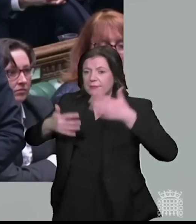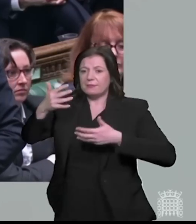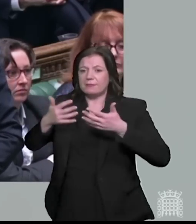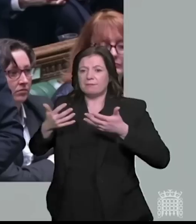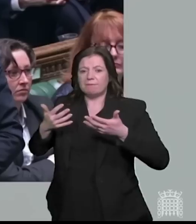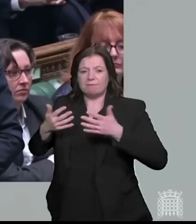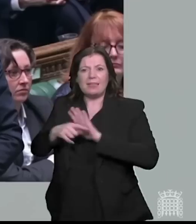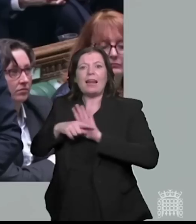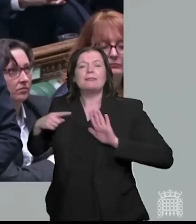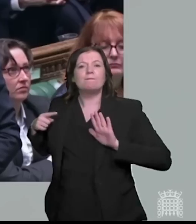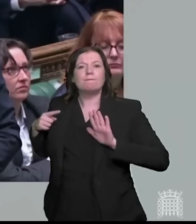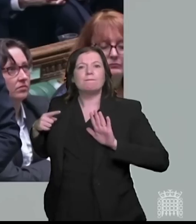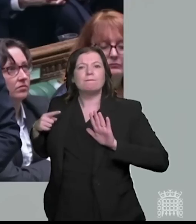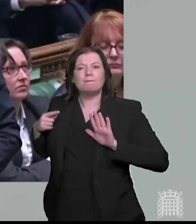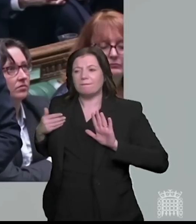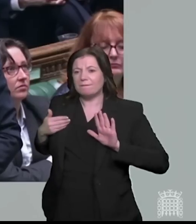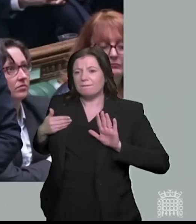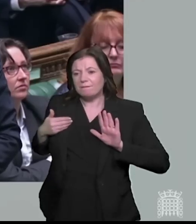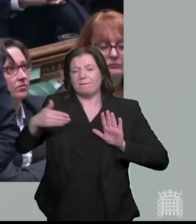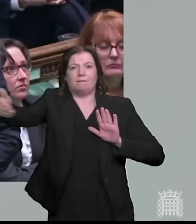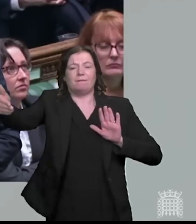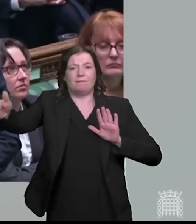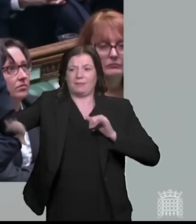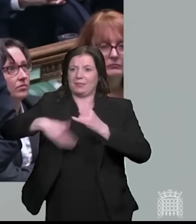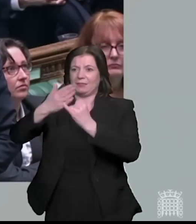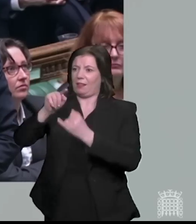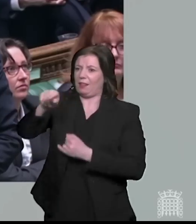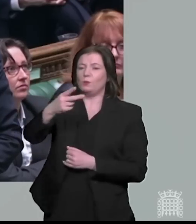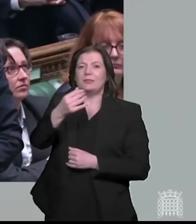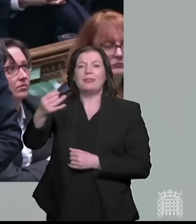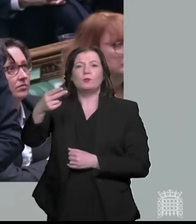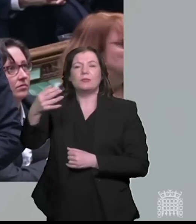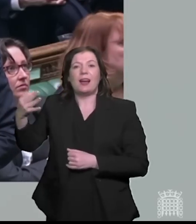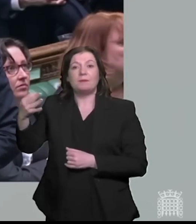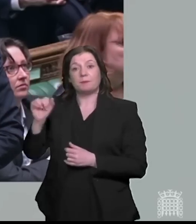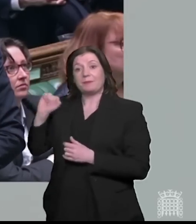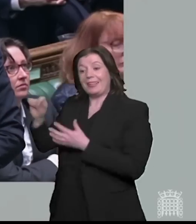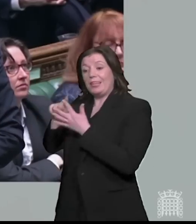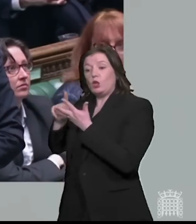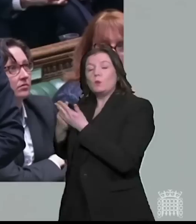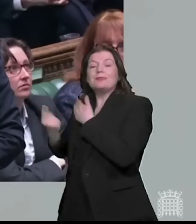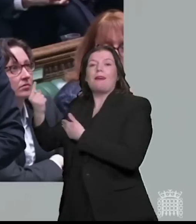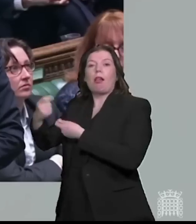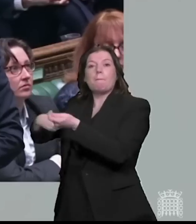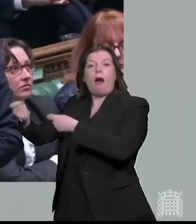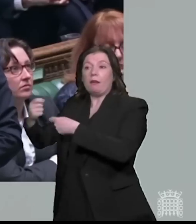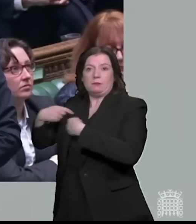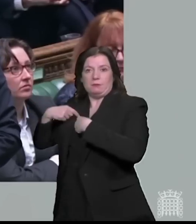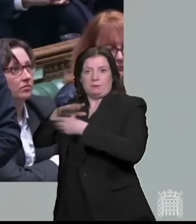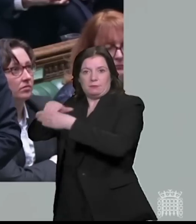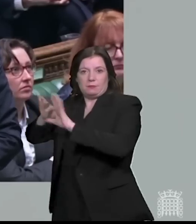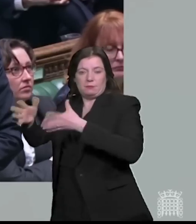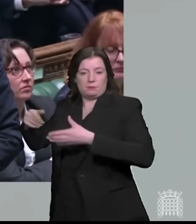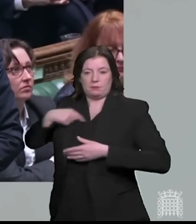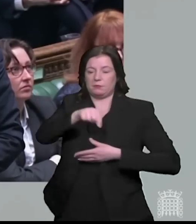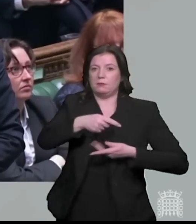remains negative for the entire forecast period, and being outside the EU single market remains a drag on the ability of